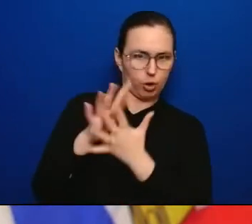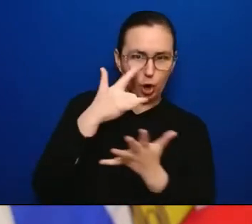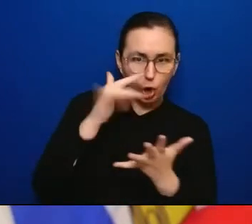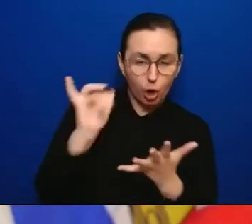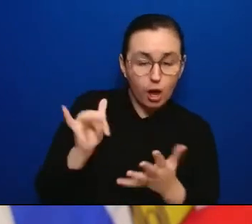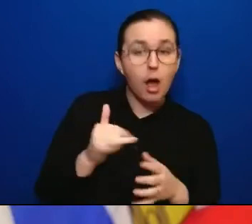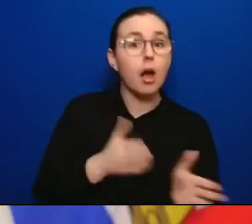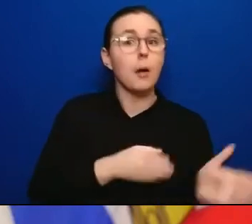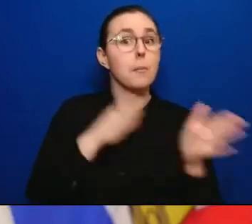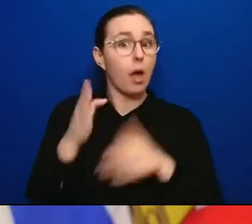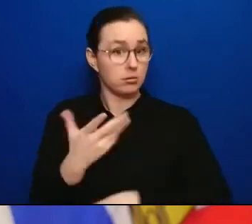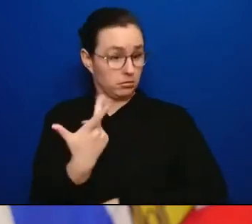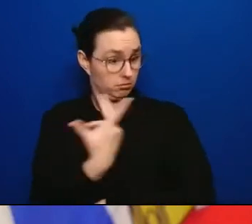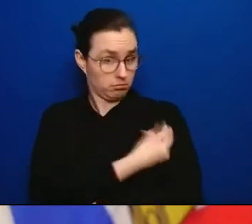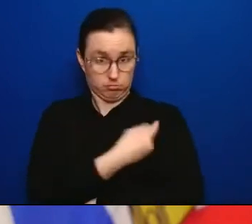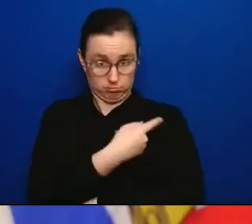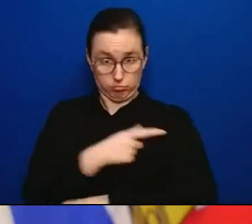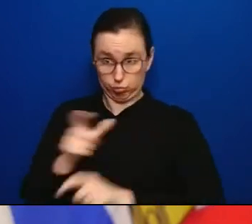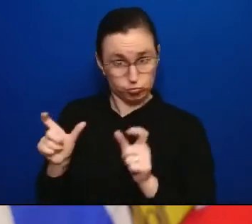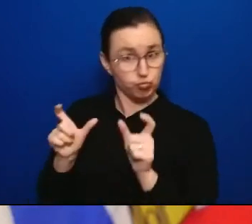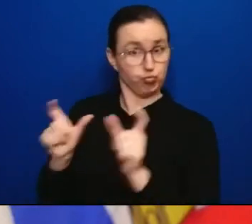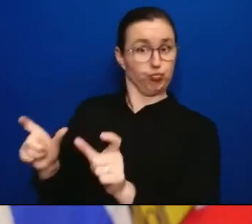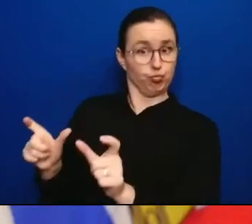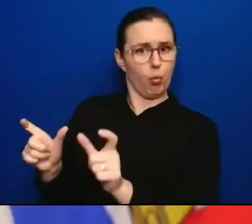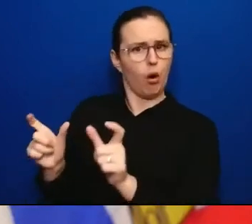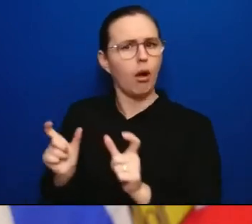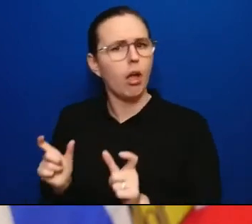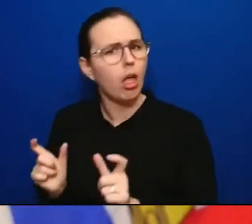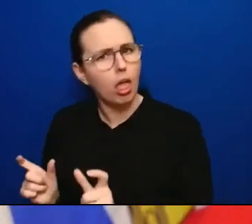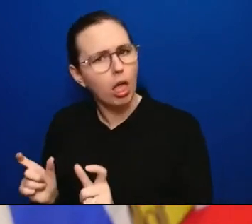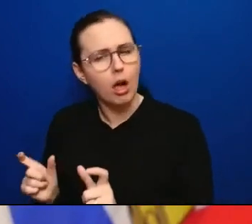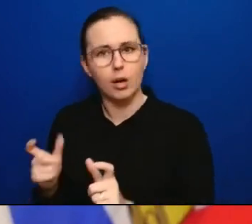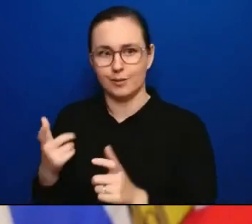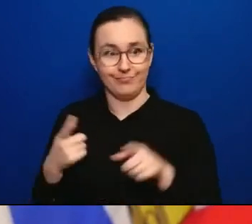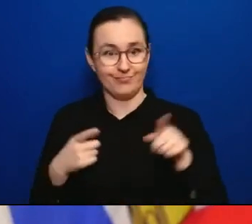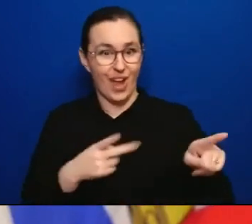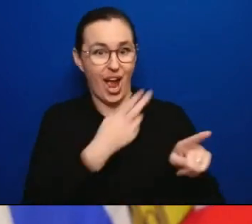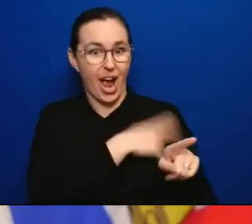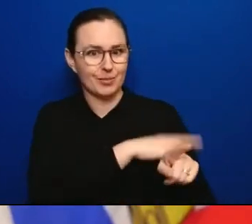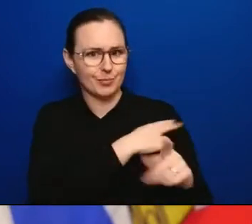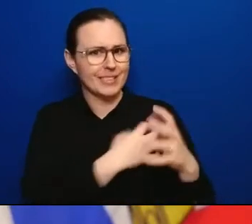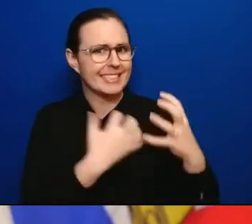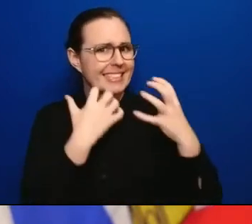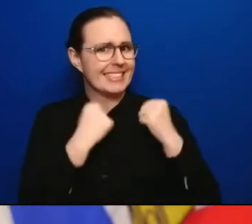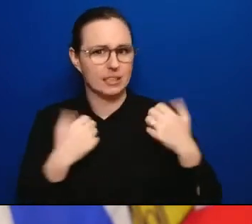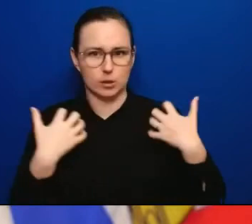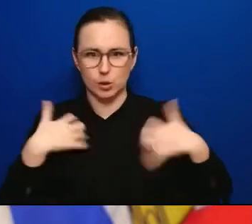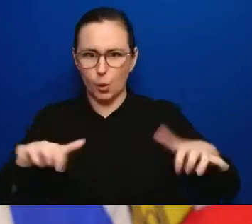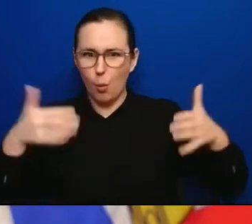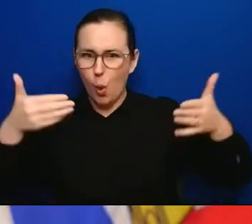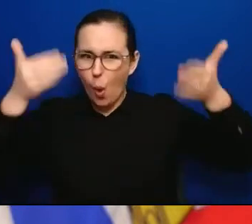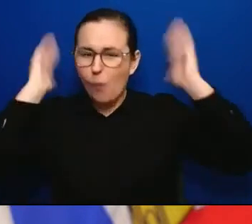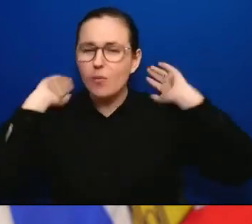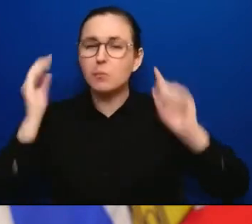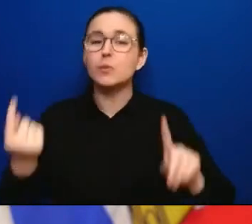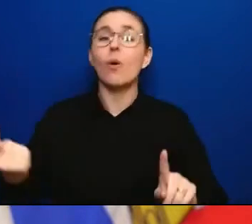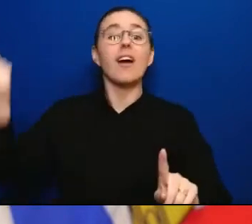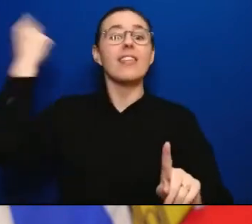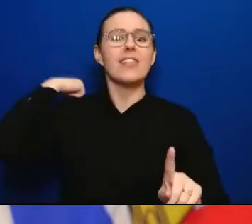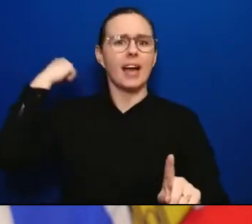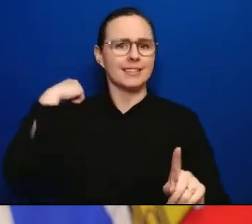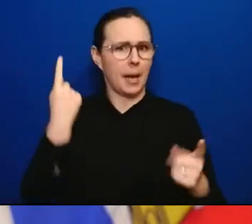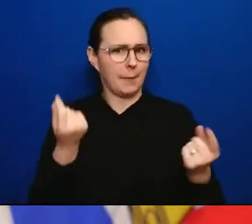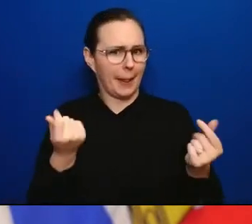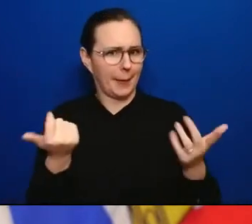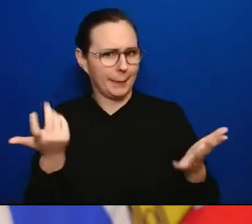whether that level of immunity we had was going to be enough to keep us from being swamped, if you will. But